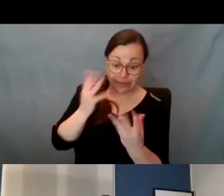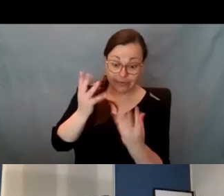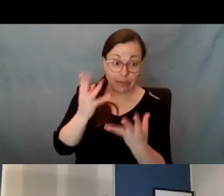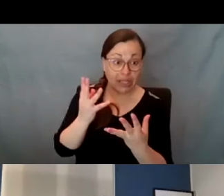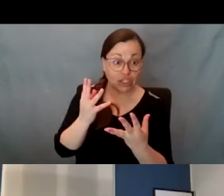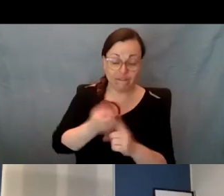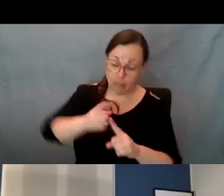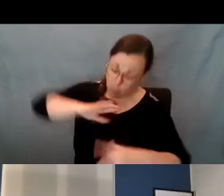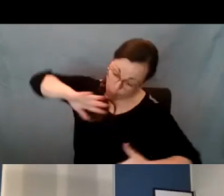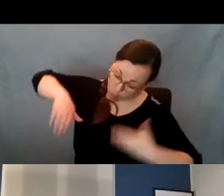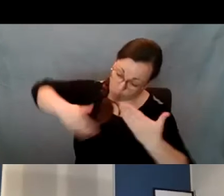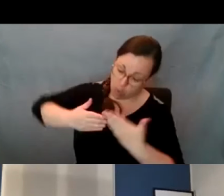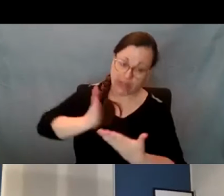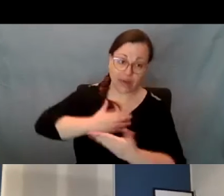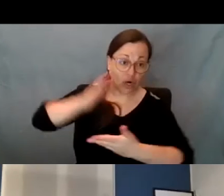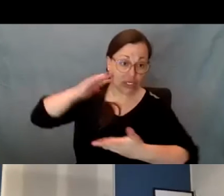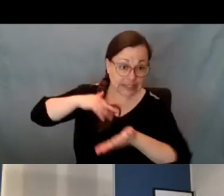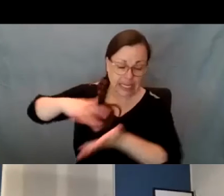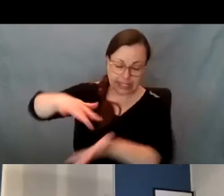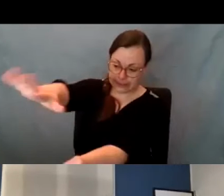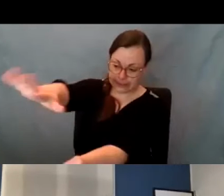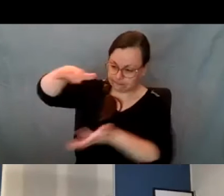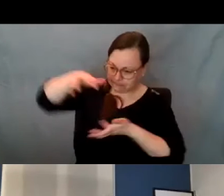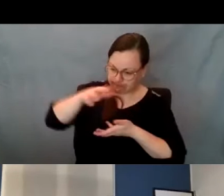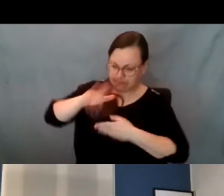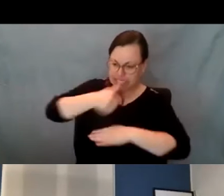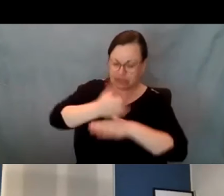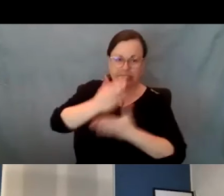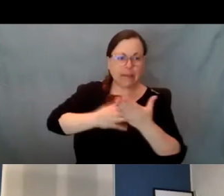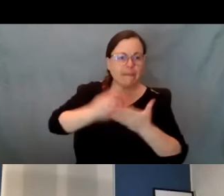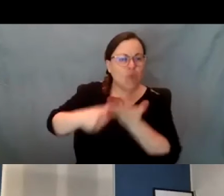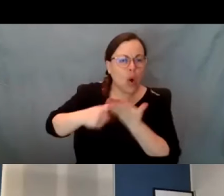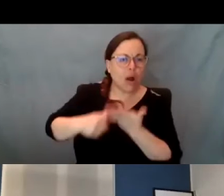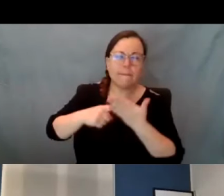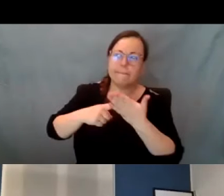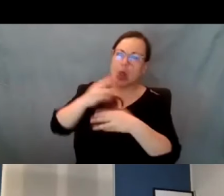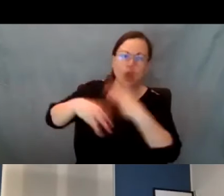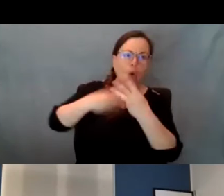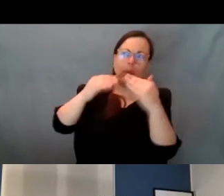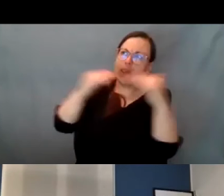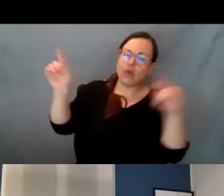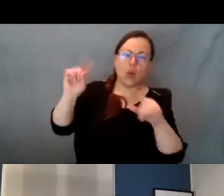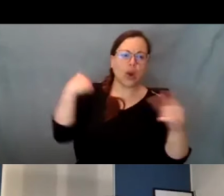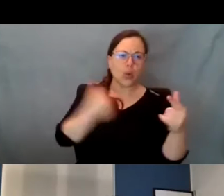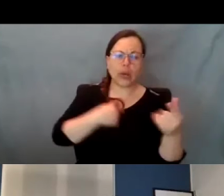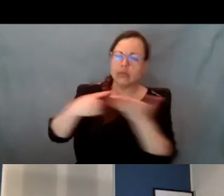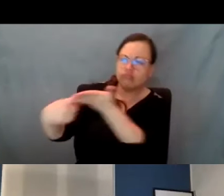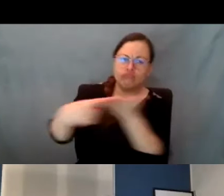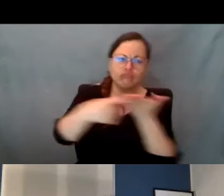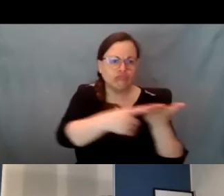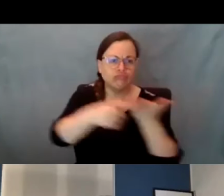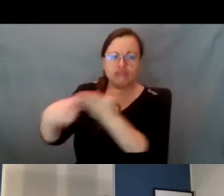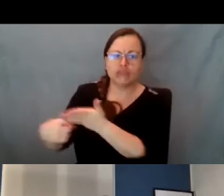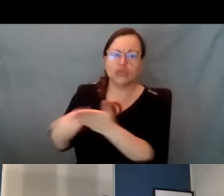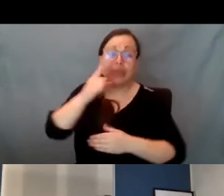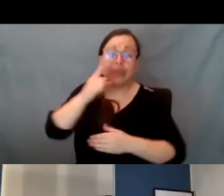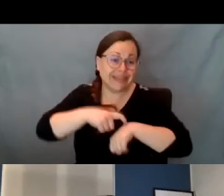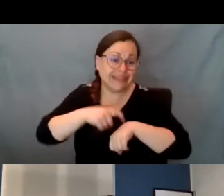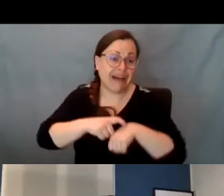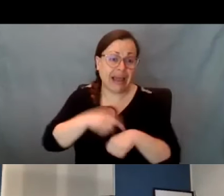these studies and maintain a forum at global level where we talk to each other on real-time basis about what we are